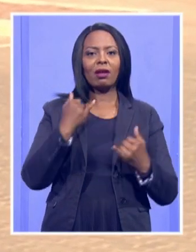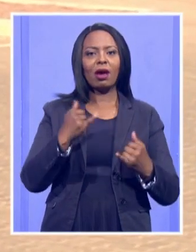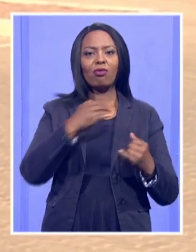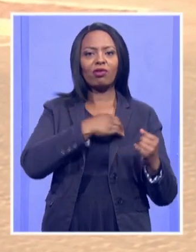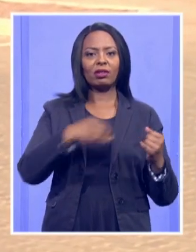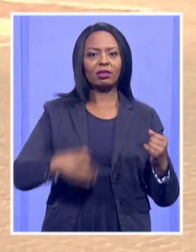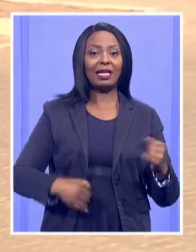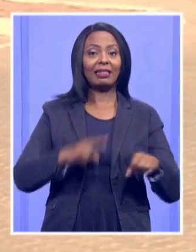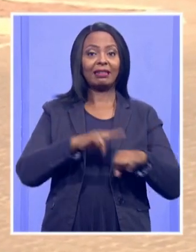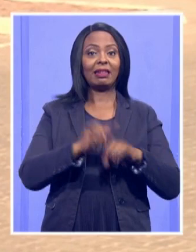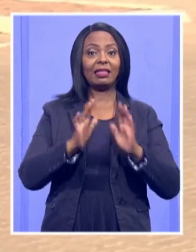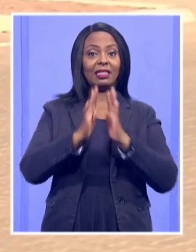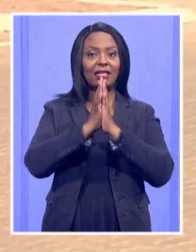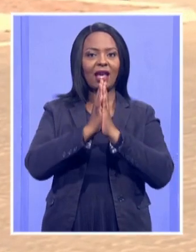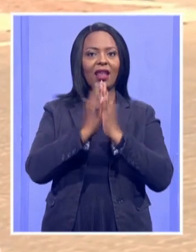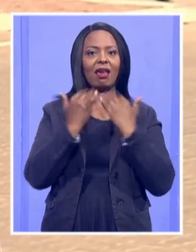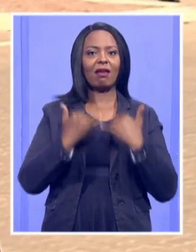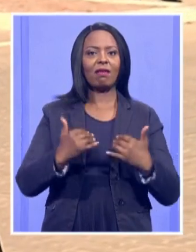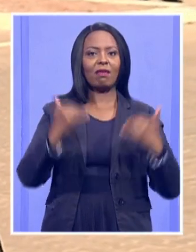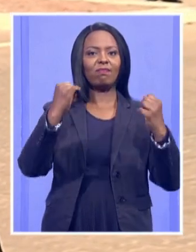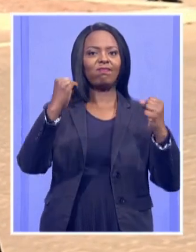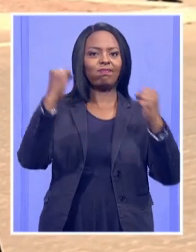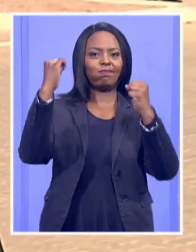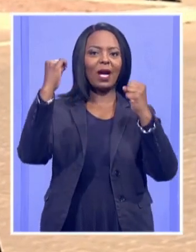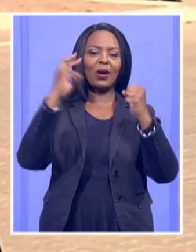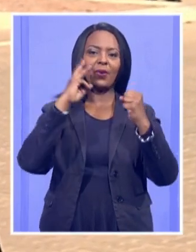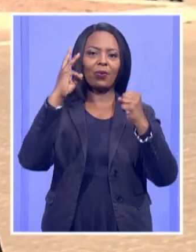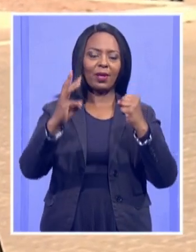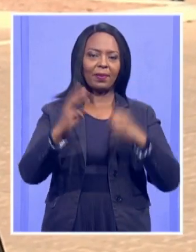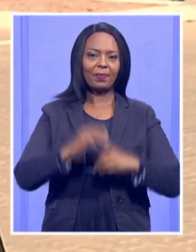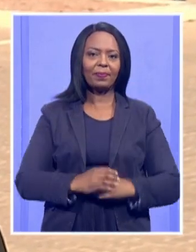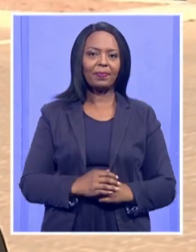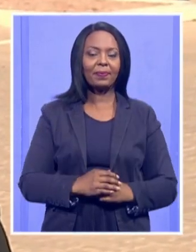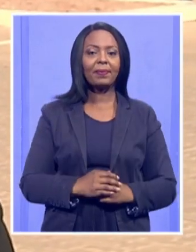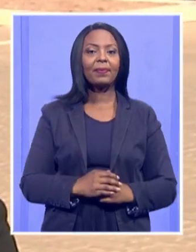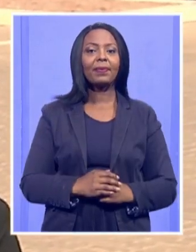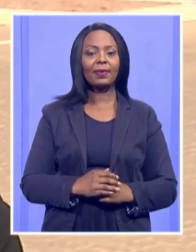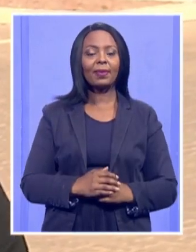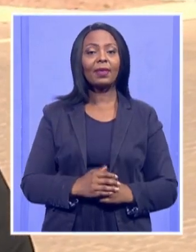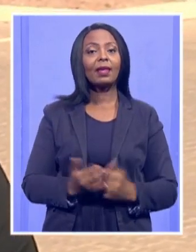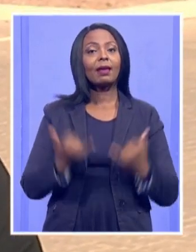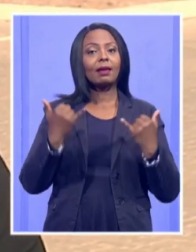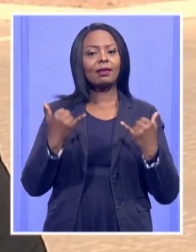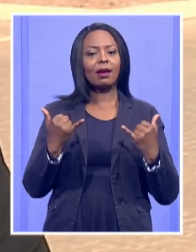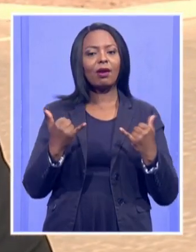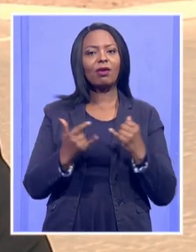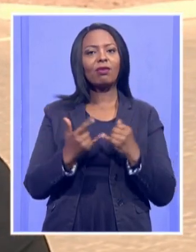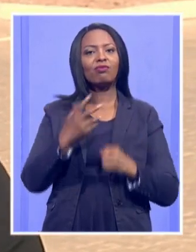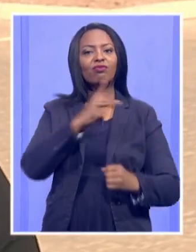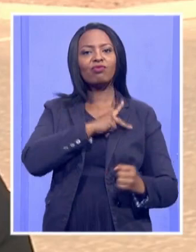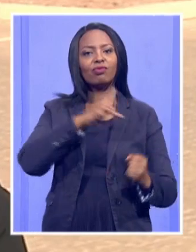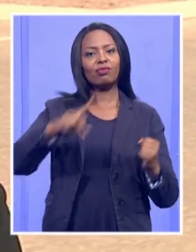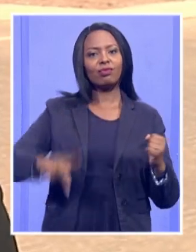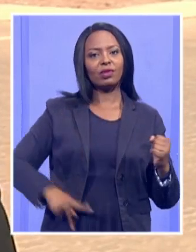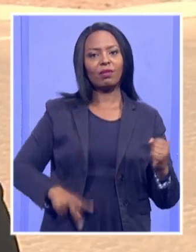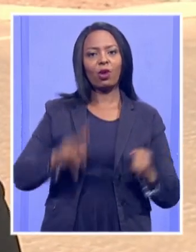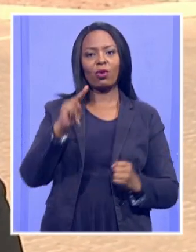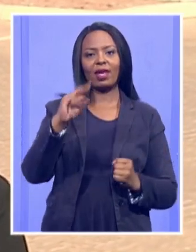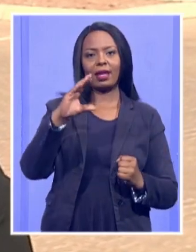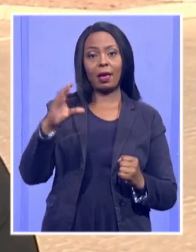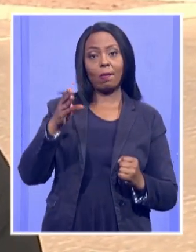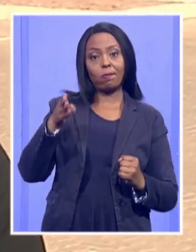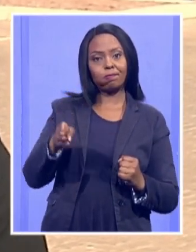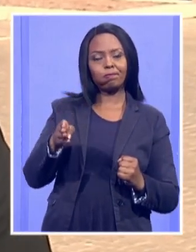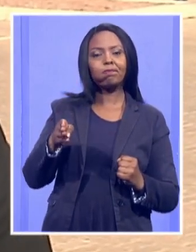10 a.m. at the Xolisi Deki Jacobs Stadium. Now, we're currently with the Premier of the Northern Cape, Mr. Zamani Saul, to speak